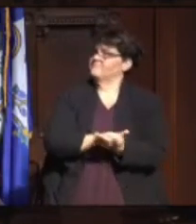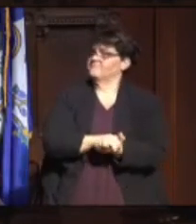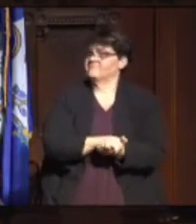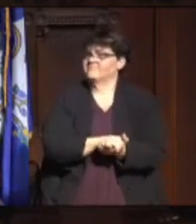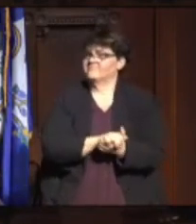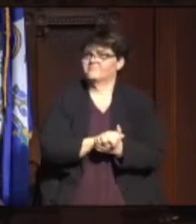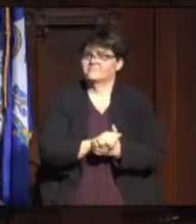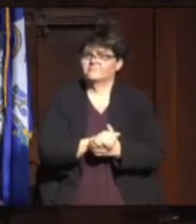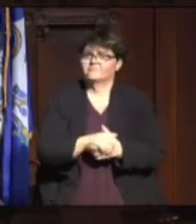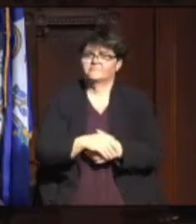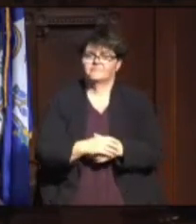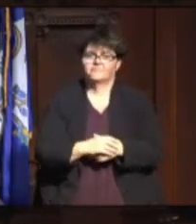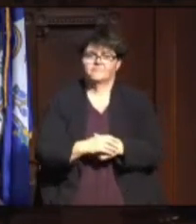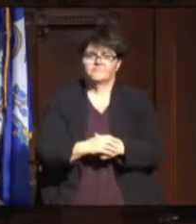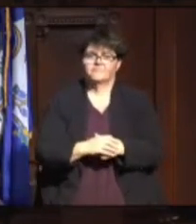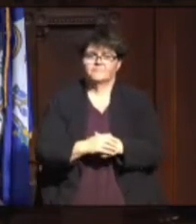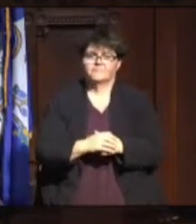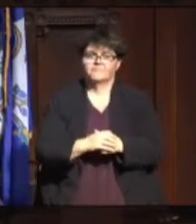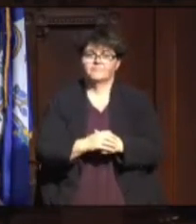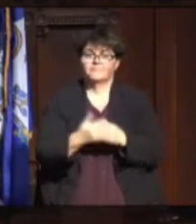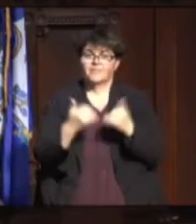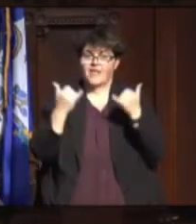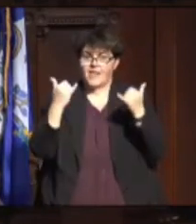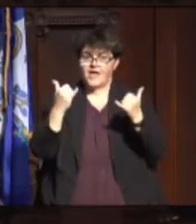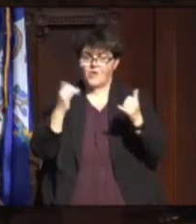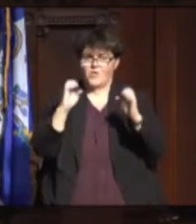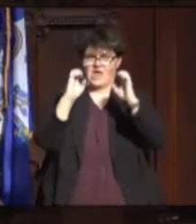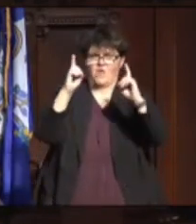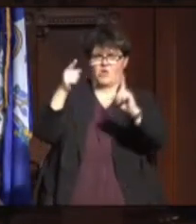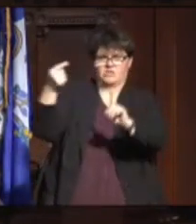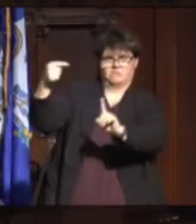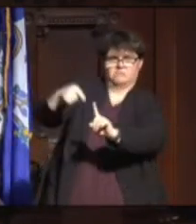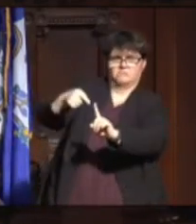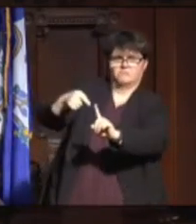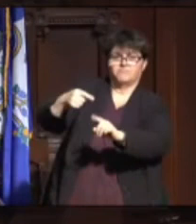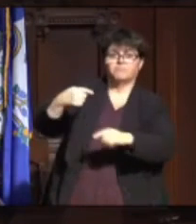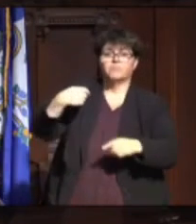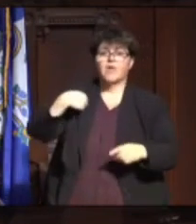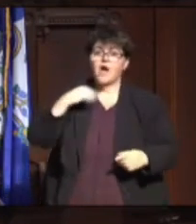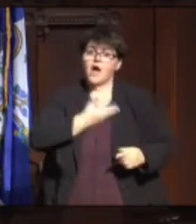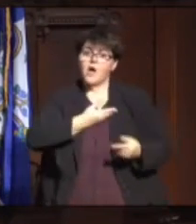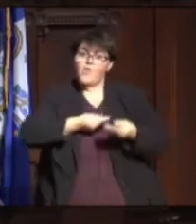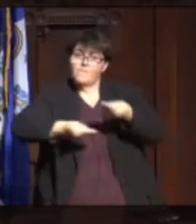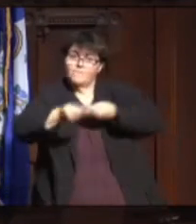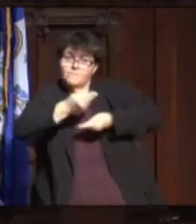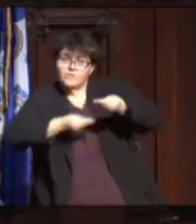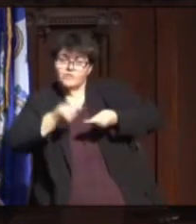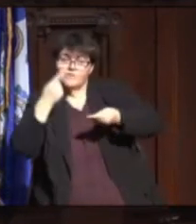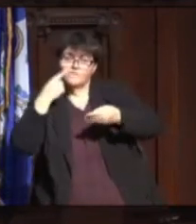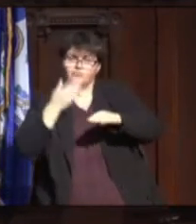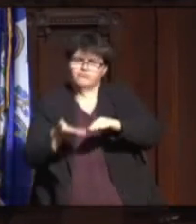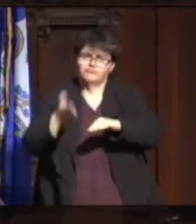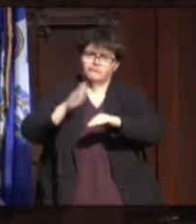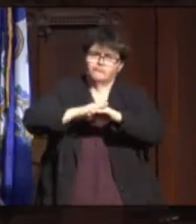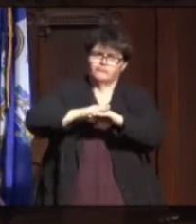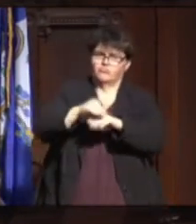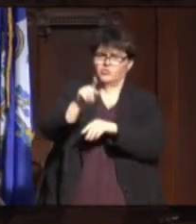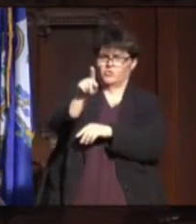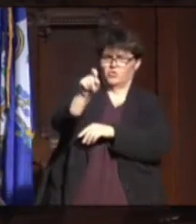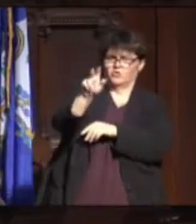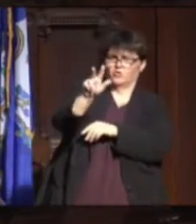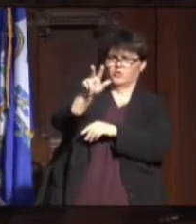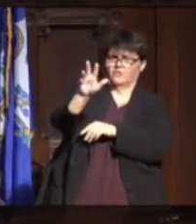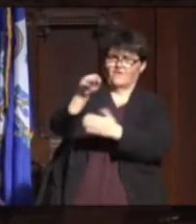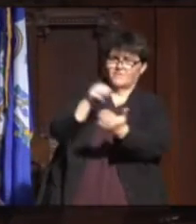On education, our budget increases ECS by $135 million, in addition to the